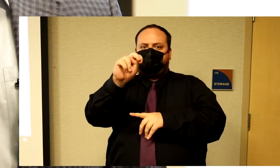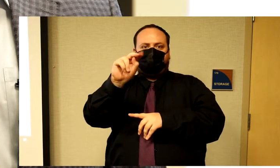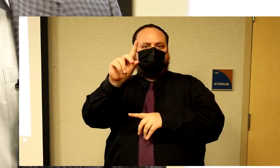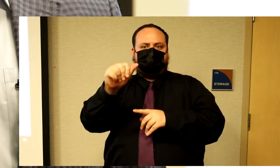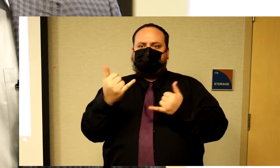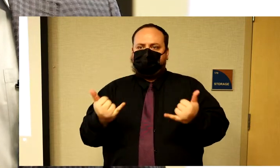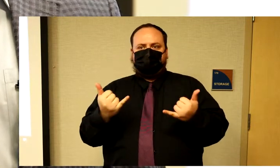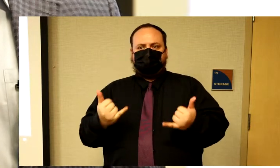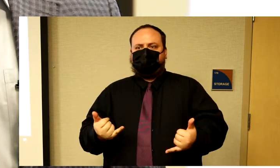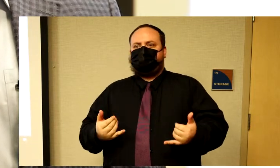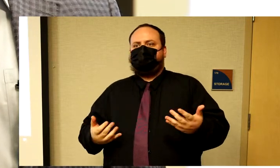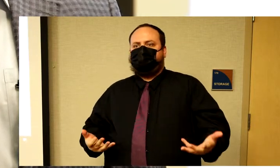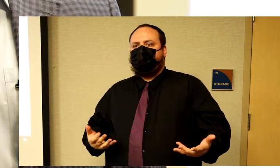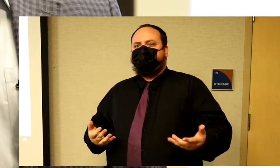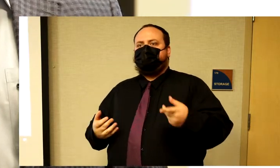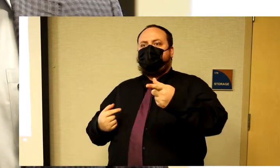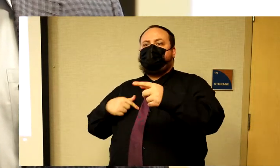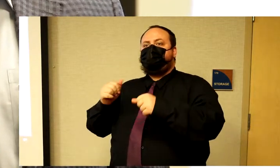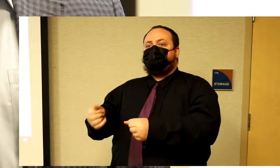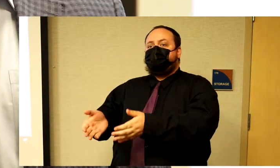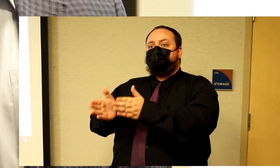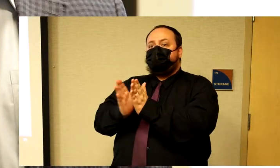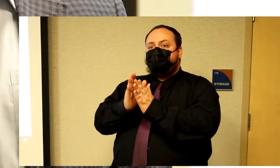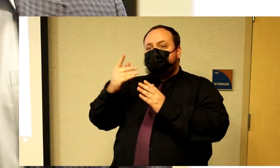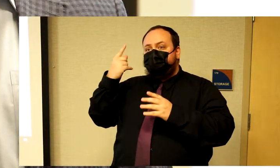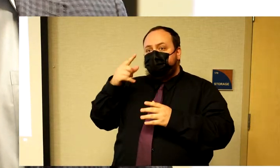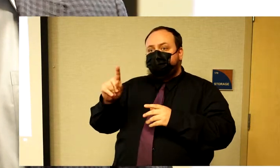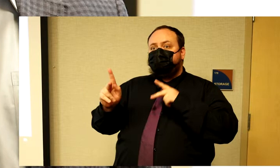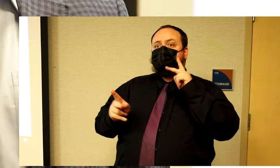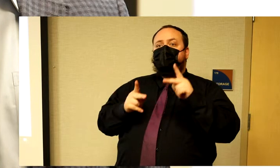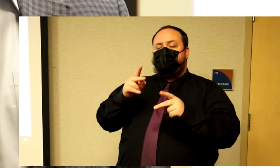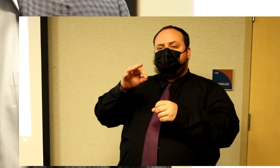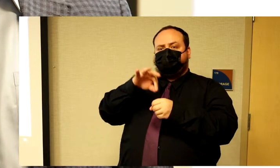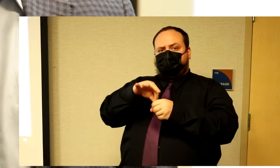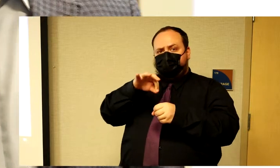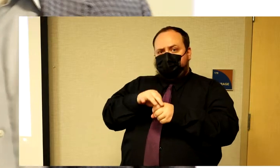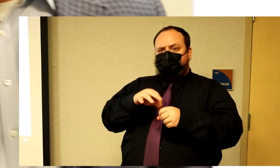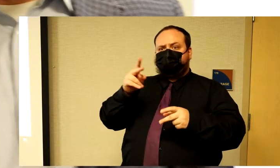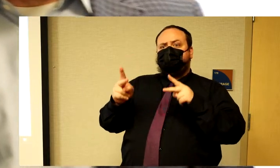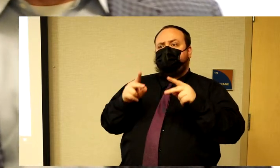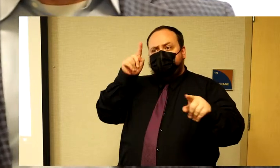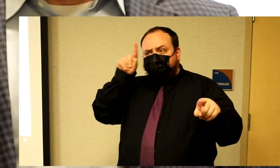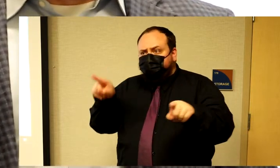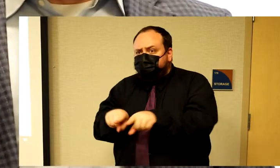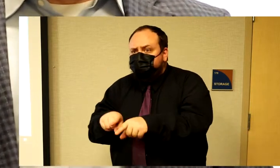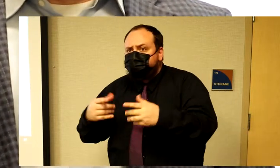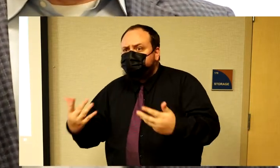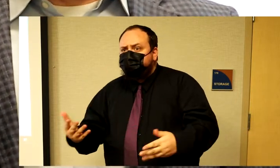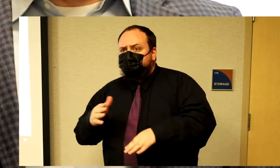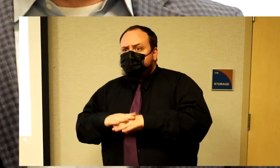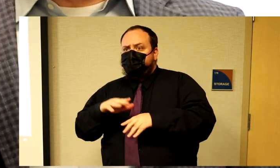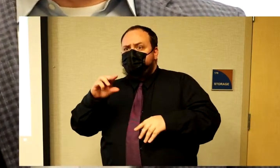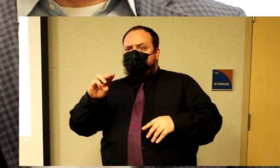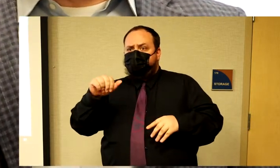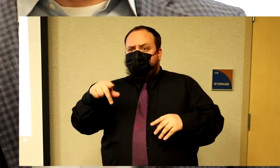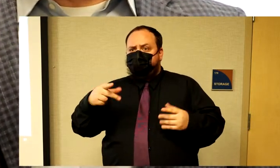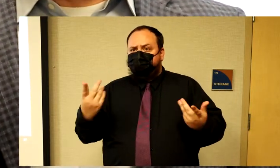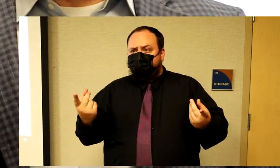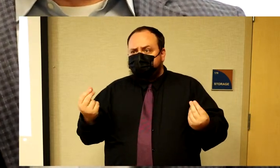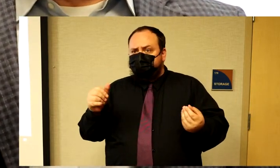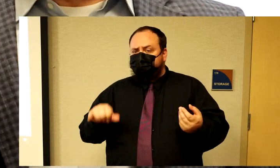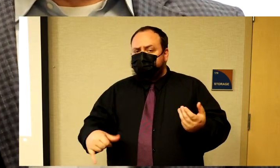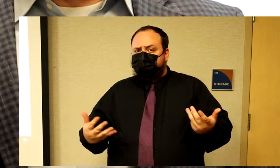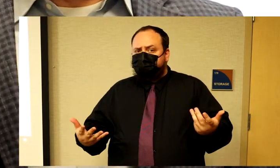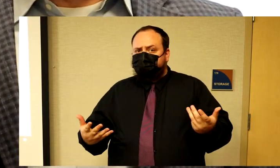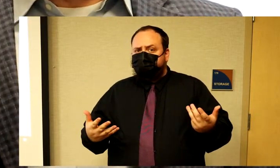But you mentioned, Michelle, we could ask for consensus Correct. on the map, so should we, I